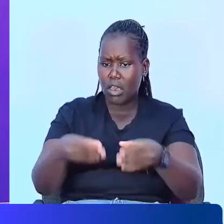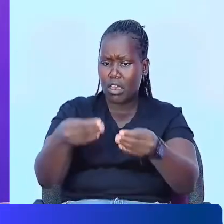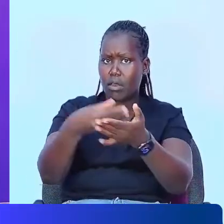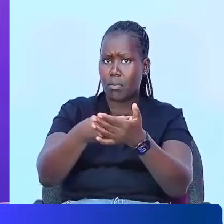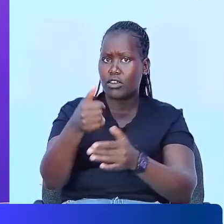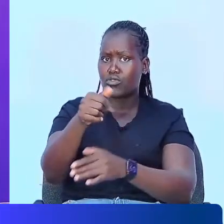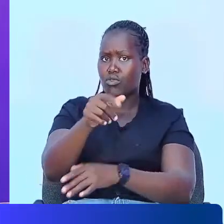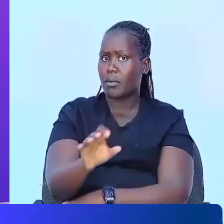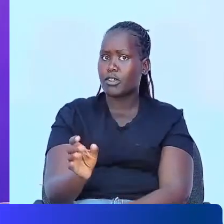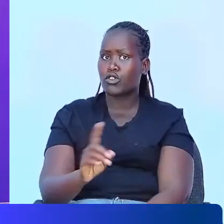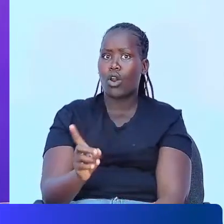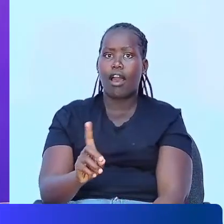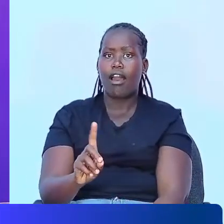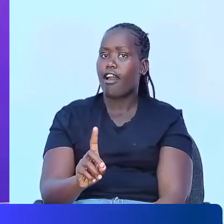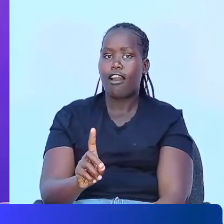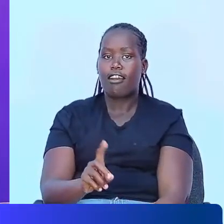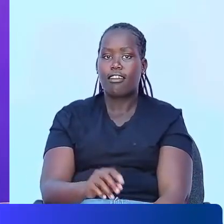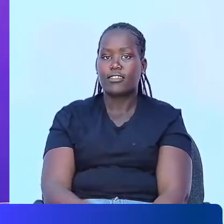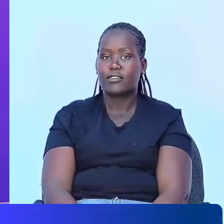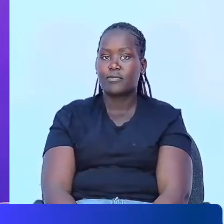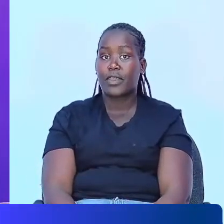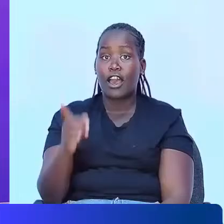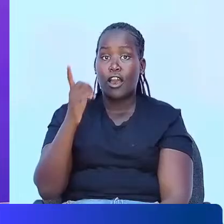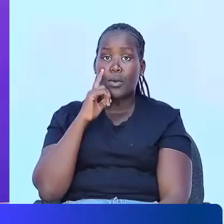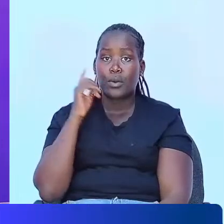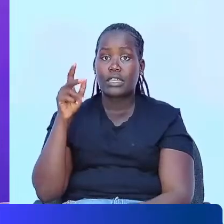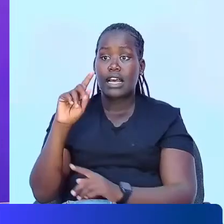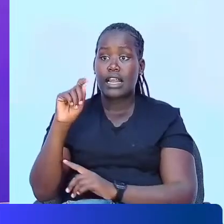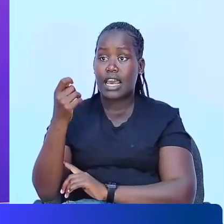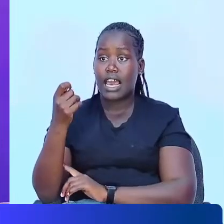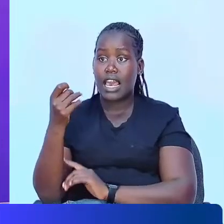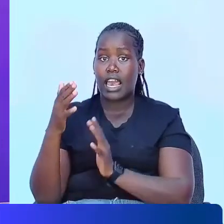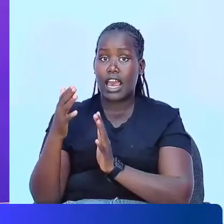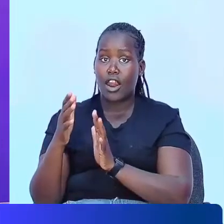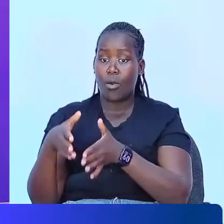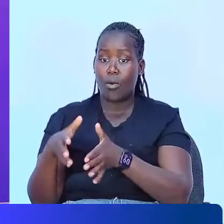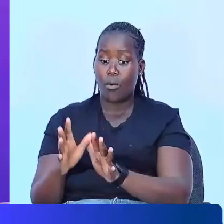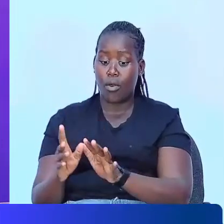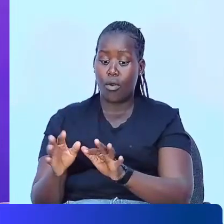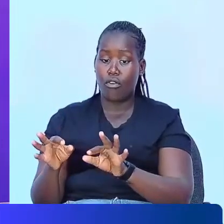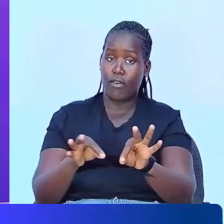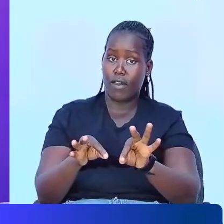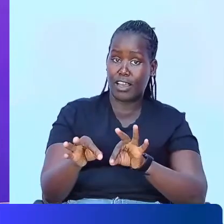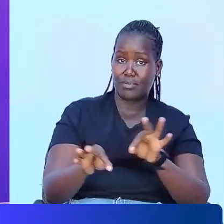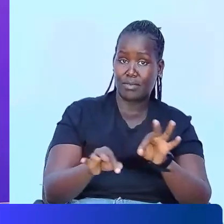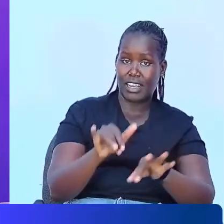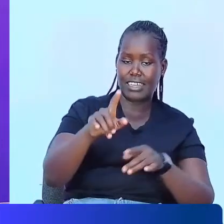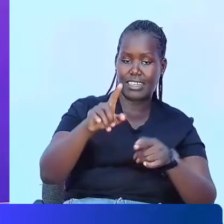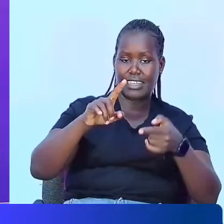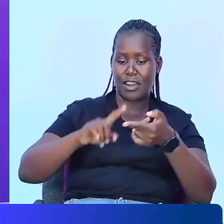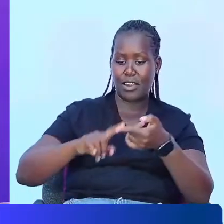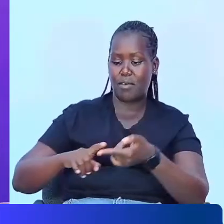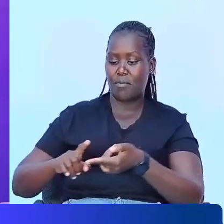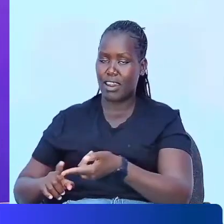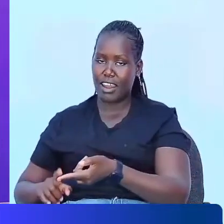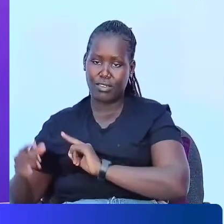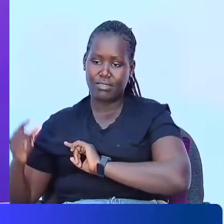anybody. You see, the Kenyan way of interpreting that varies from one generation to another.